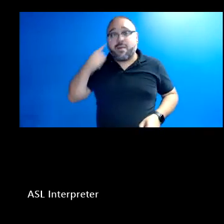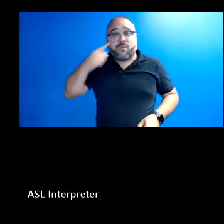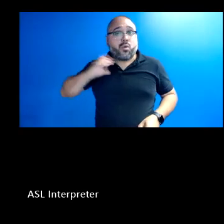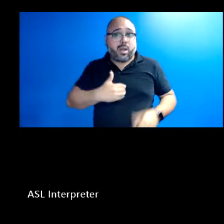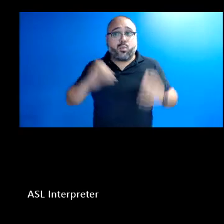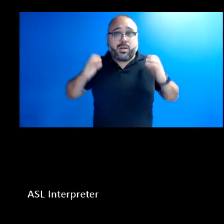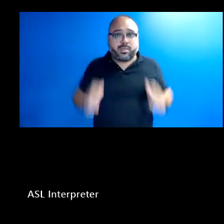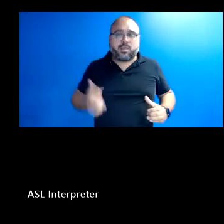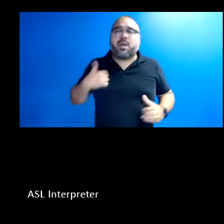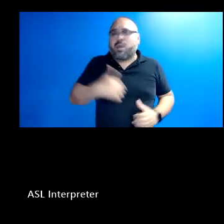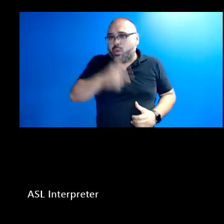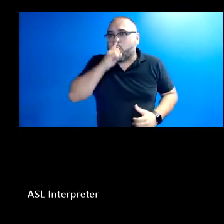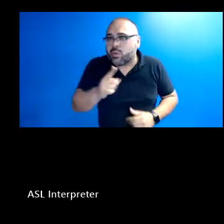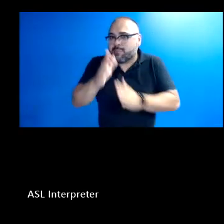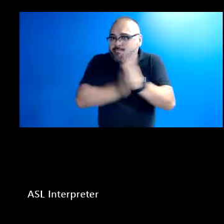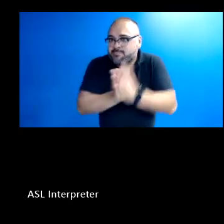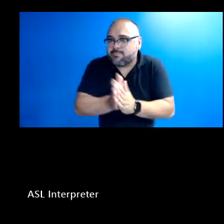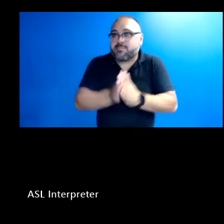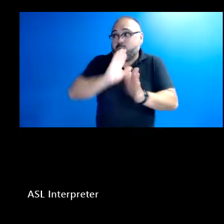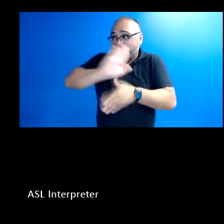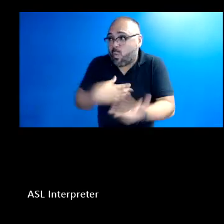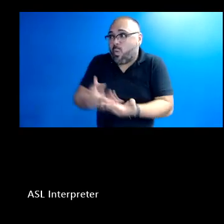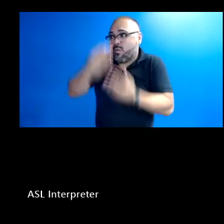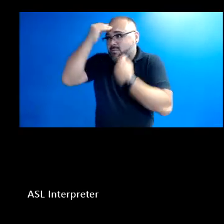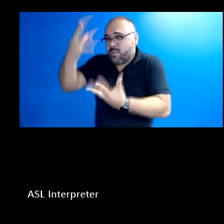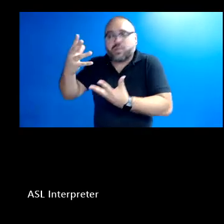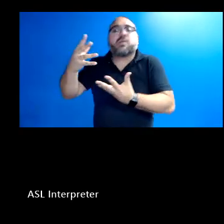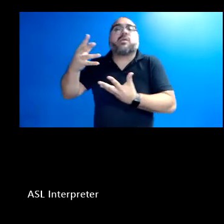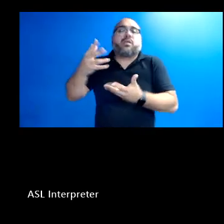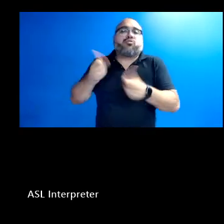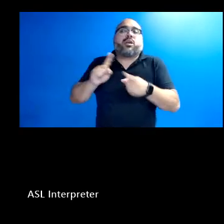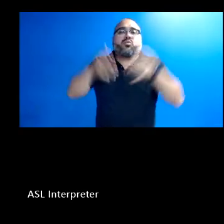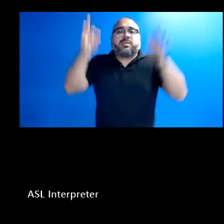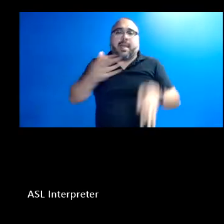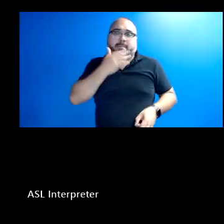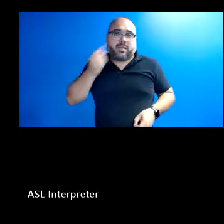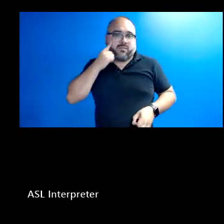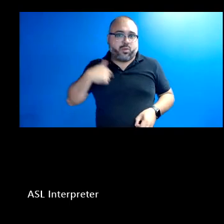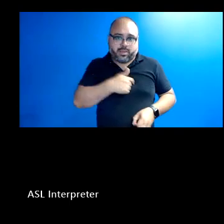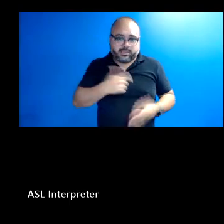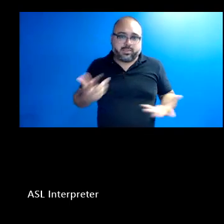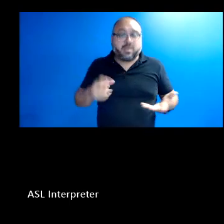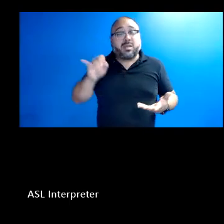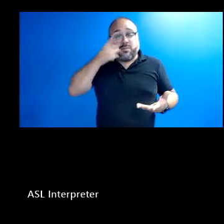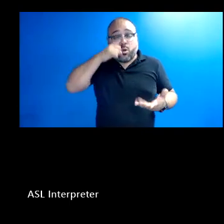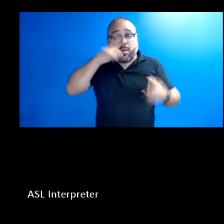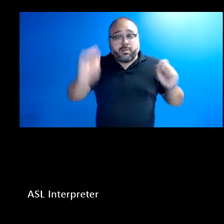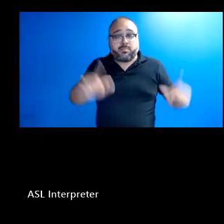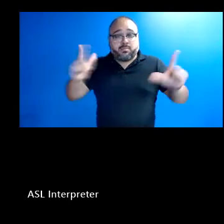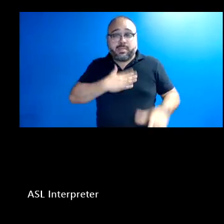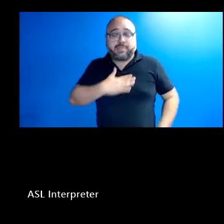And we're really taking this information and making really good decisions with it. So if we could go to the next slide,